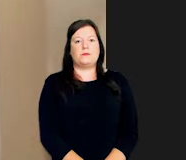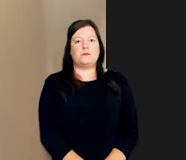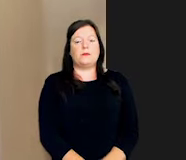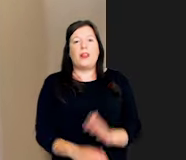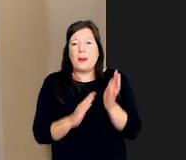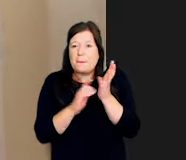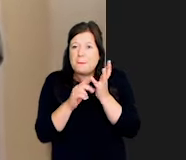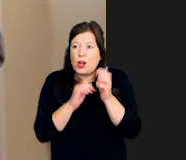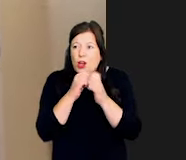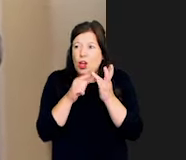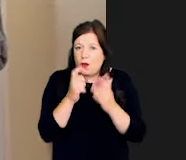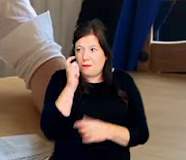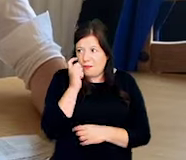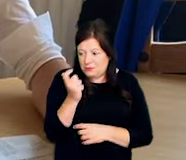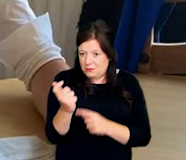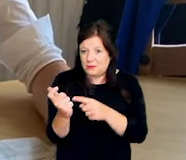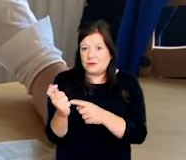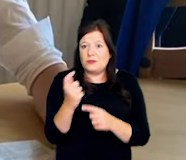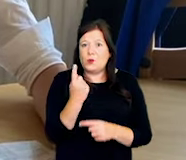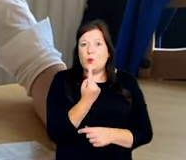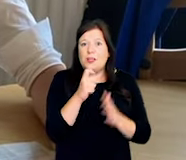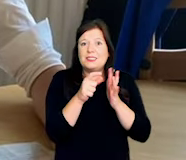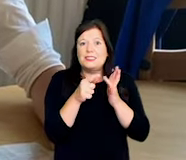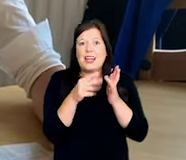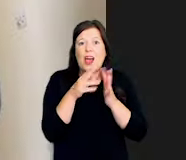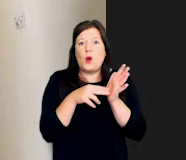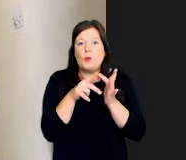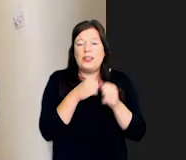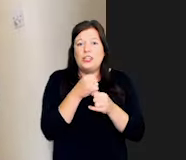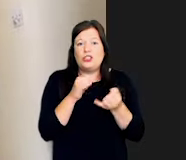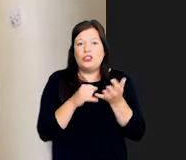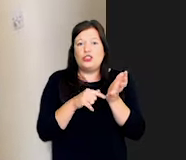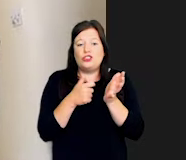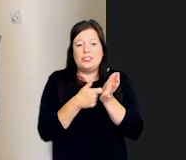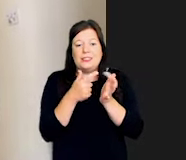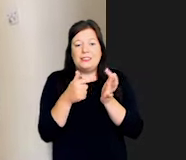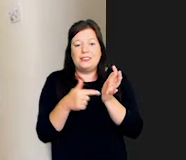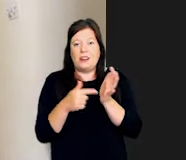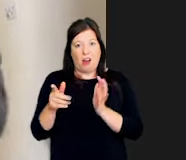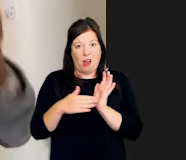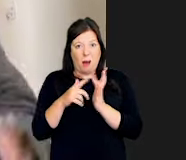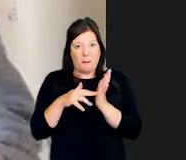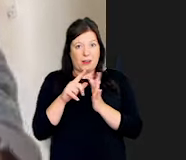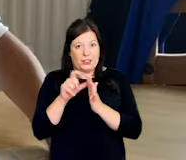Mungo, it's Downing Street. Who is it? Monitor Goings.